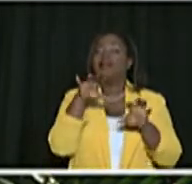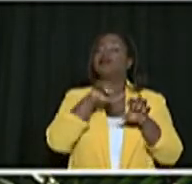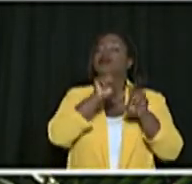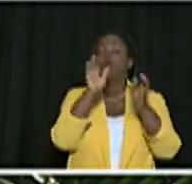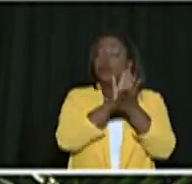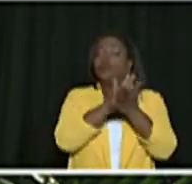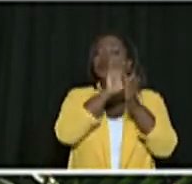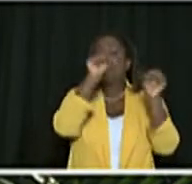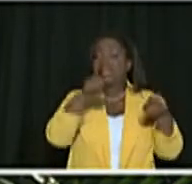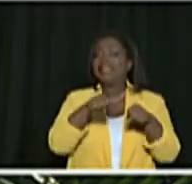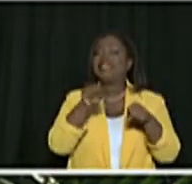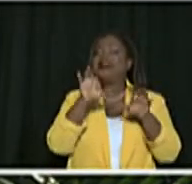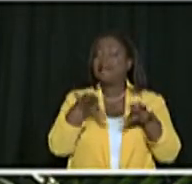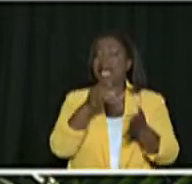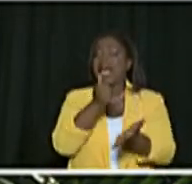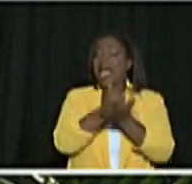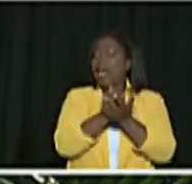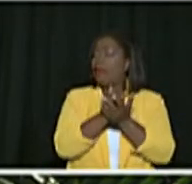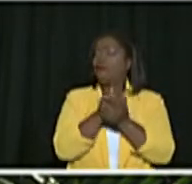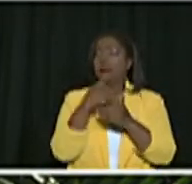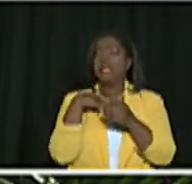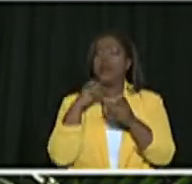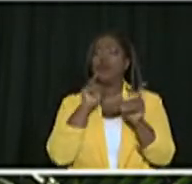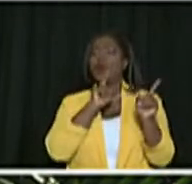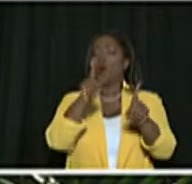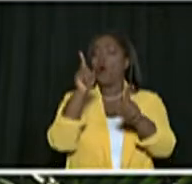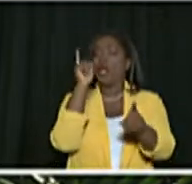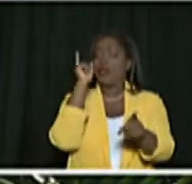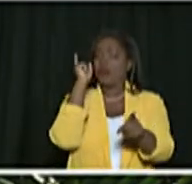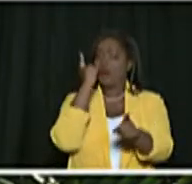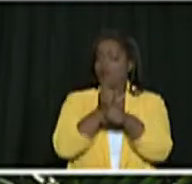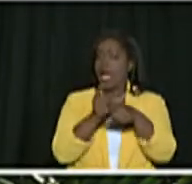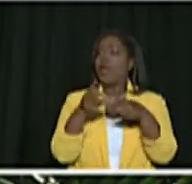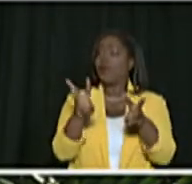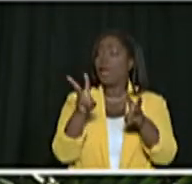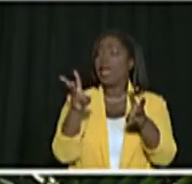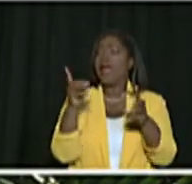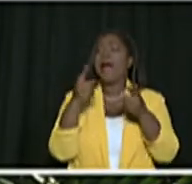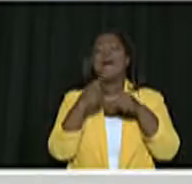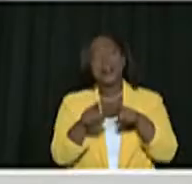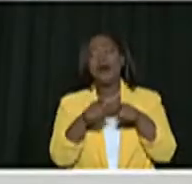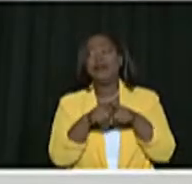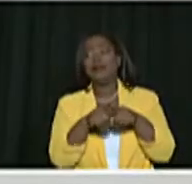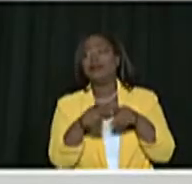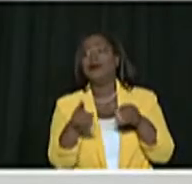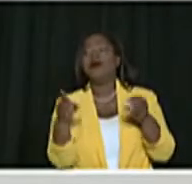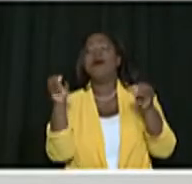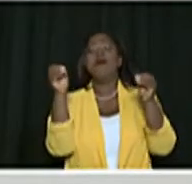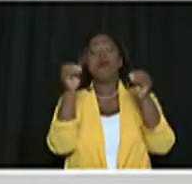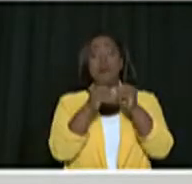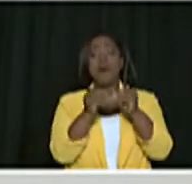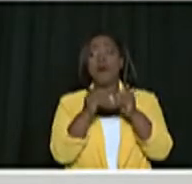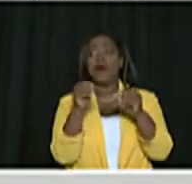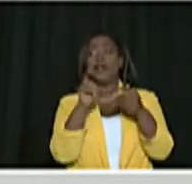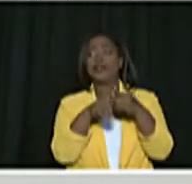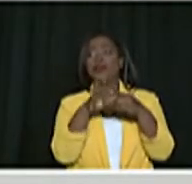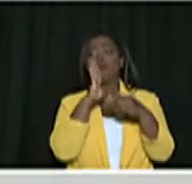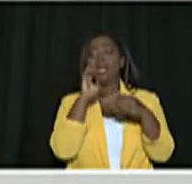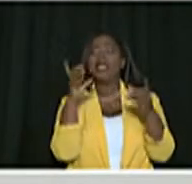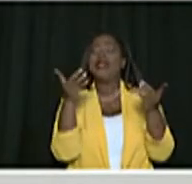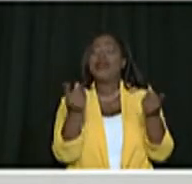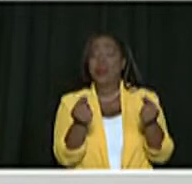much more needs to be done because we need to stop abusing them. And so much more to discuss on this